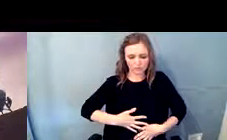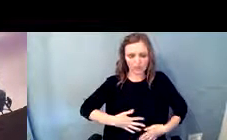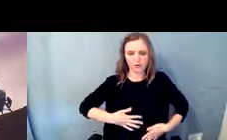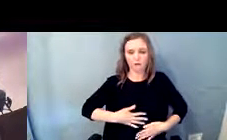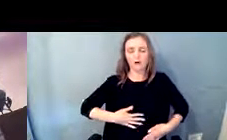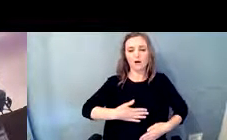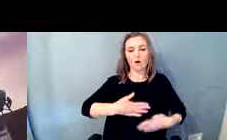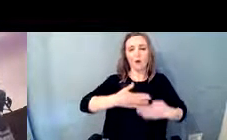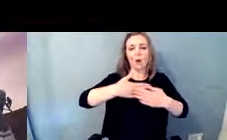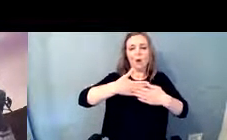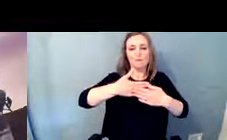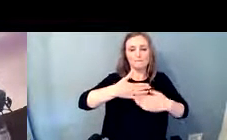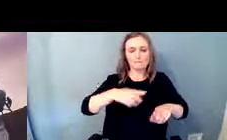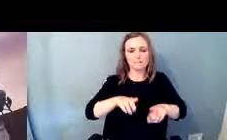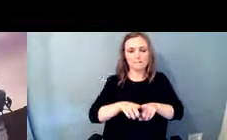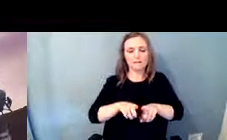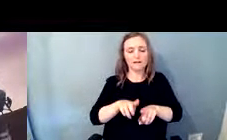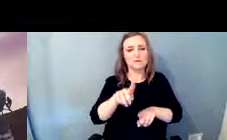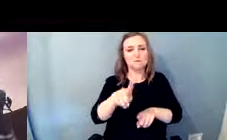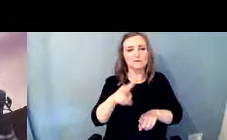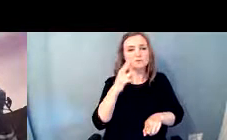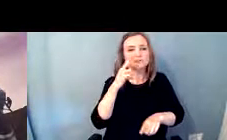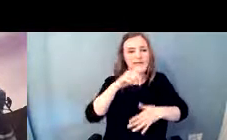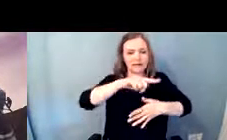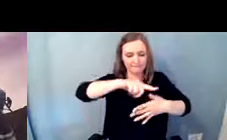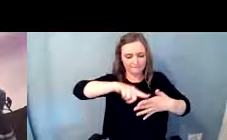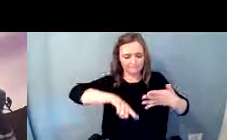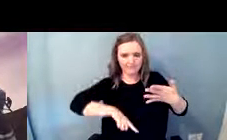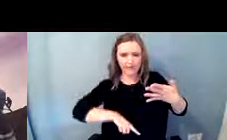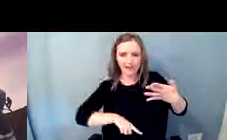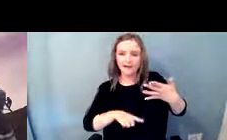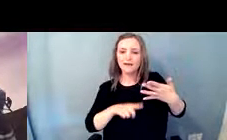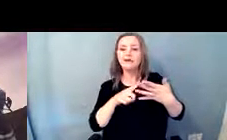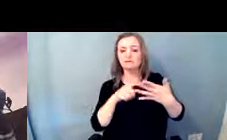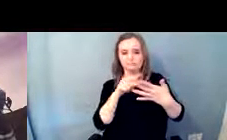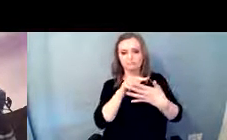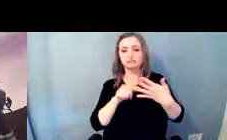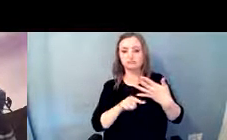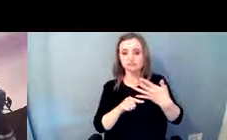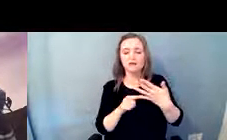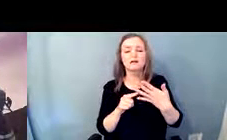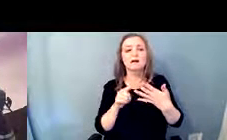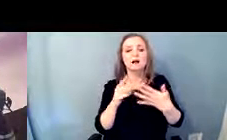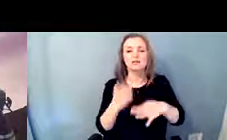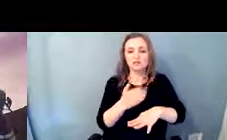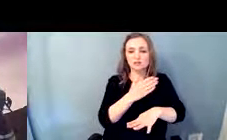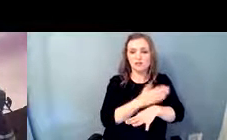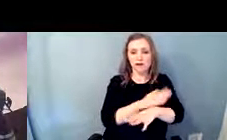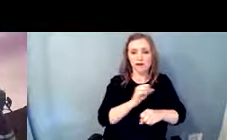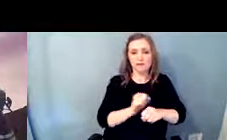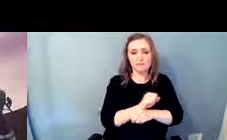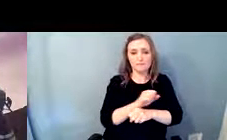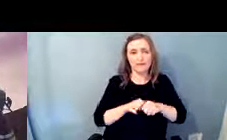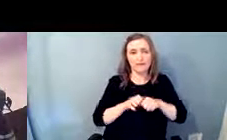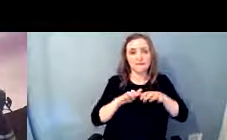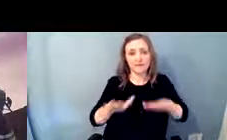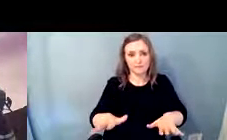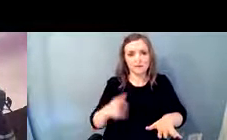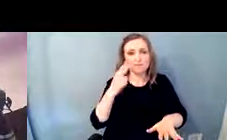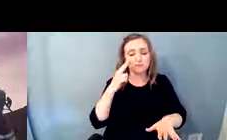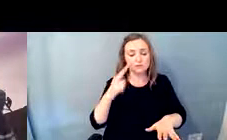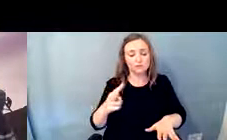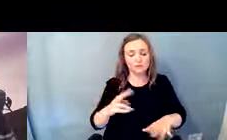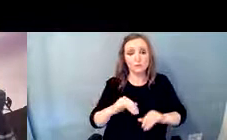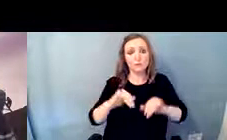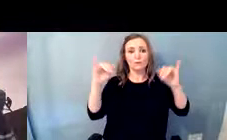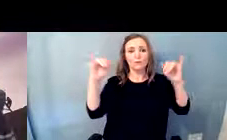tumour sites, that we saw this devastating fall in referrals at the beginning of the pandemic, but really